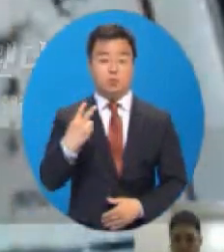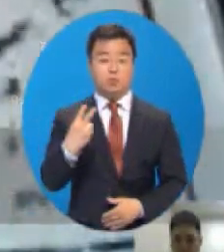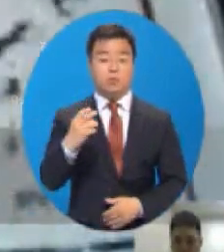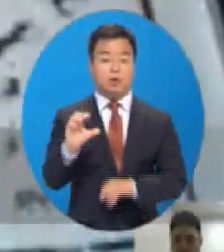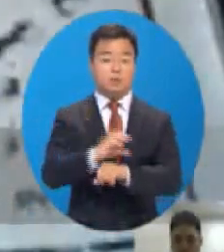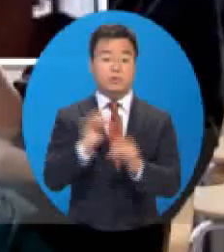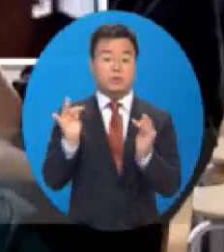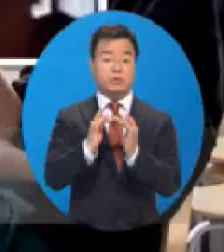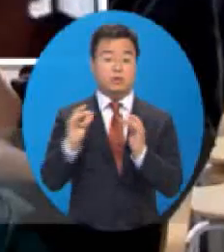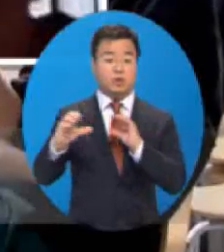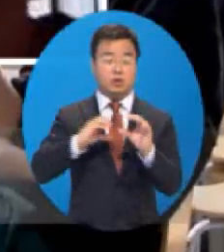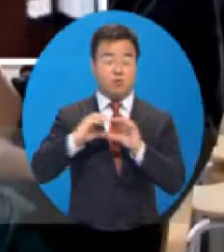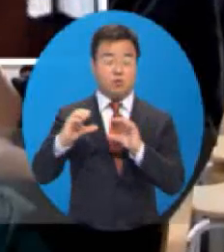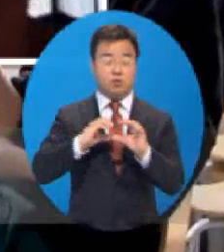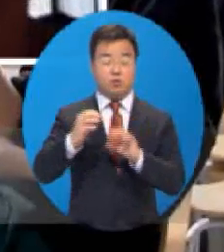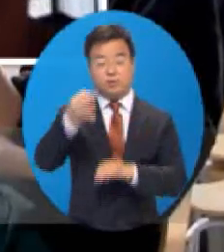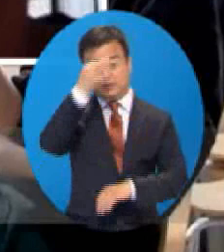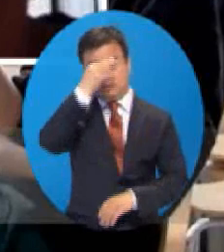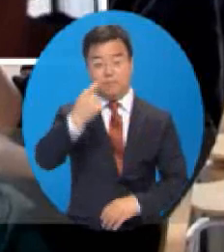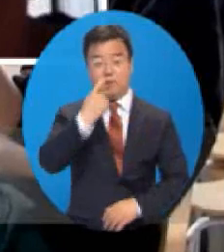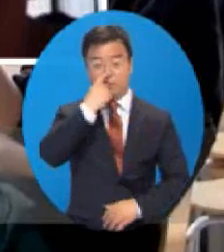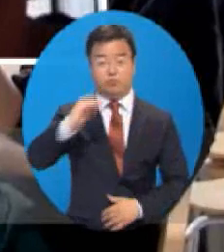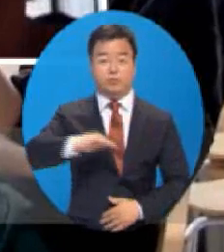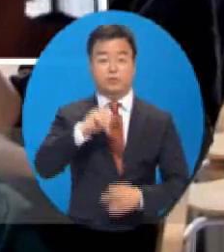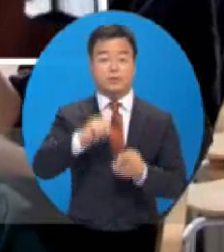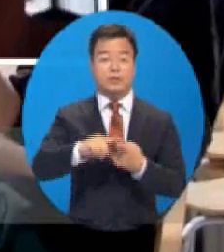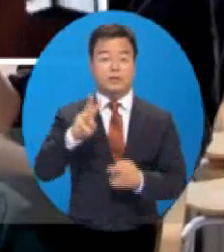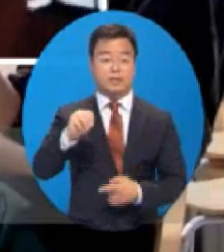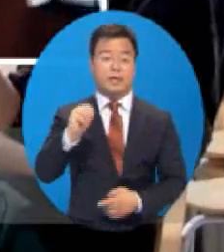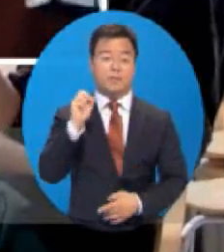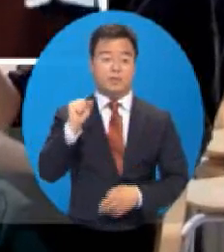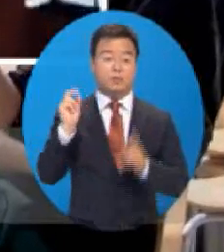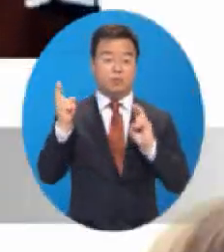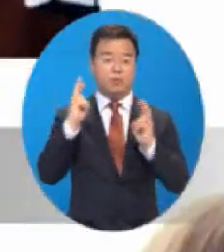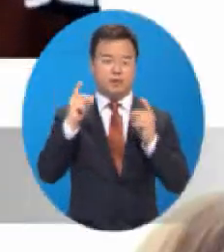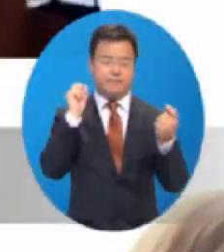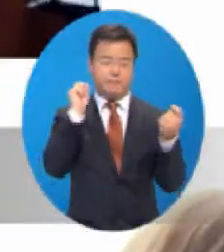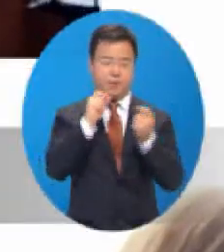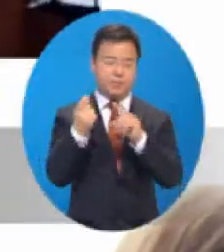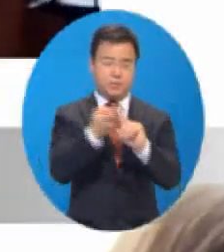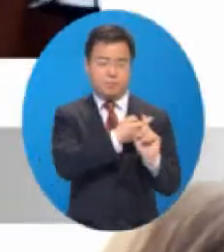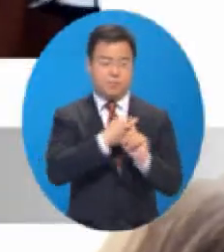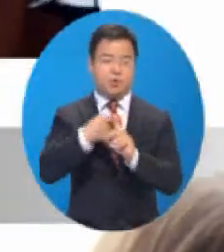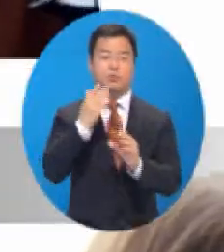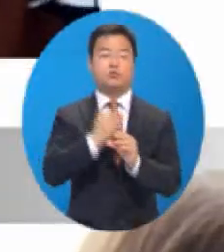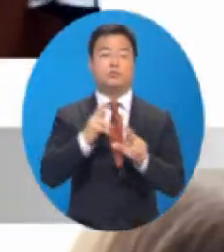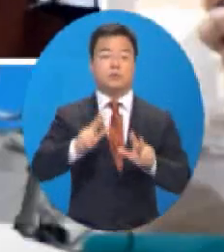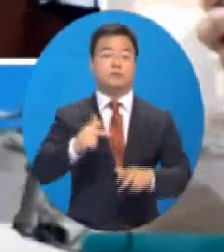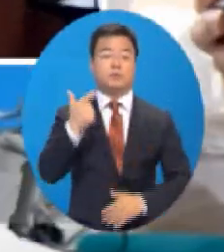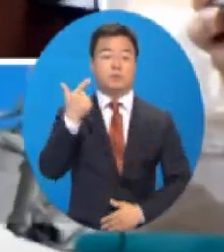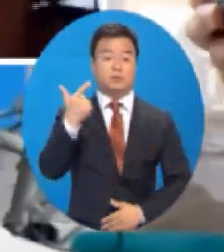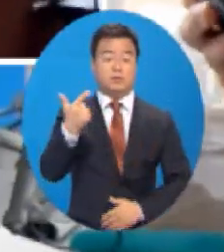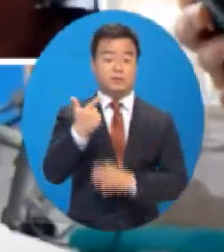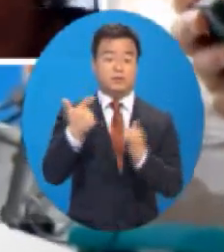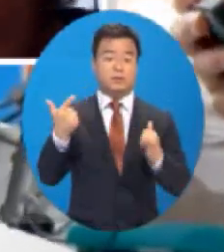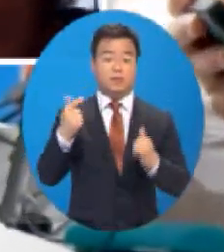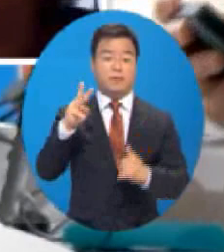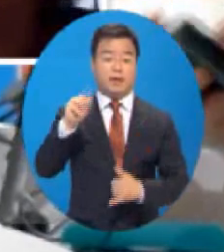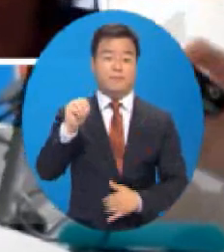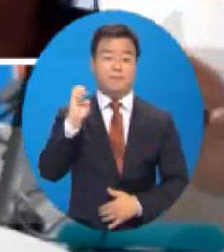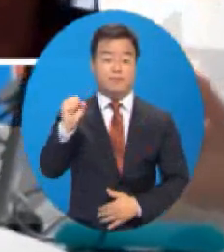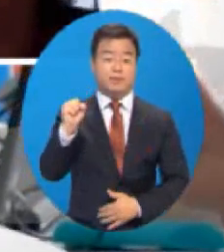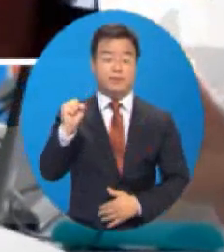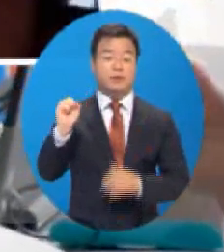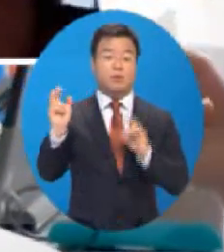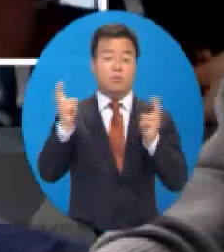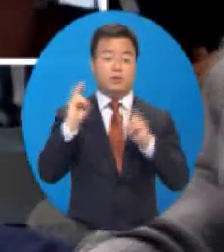century. And we're working really close with Microsoft about these things because have teachers working with it, working with the students. So